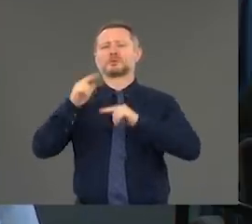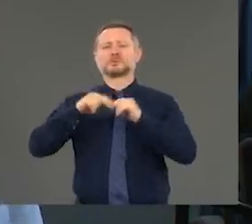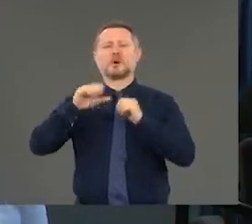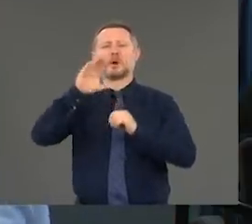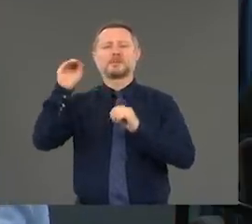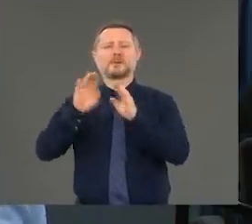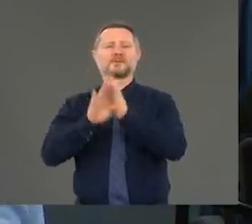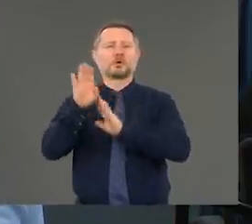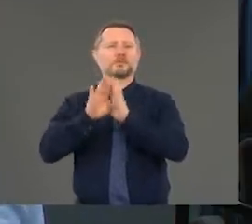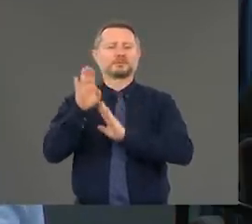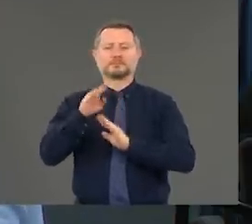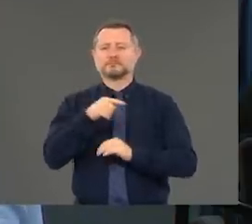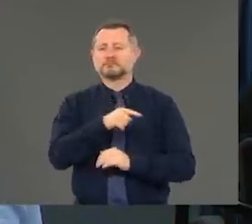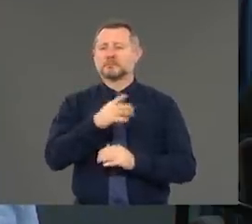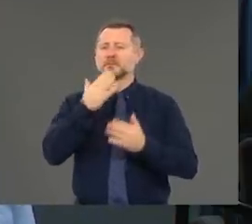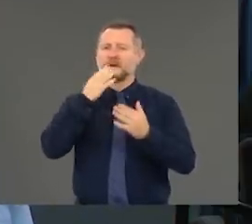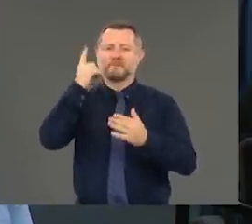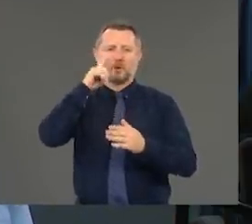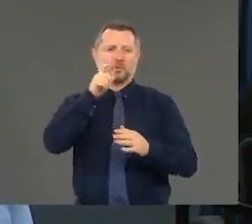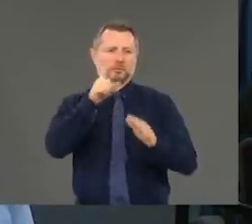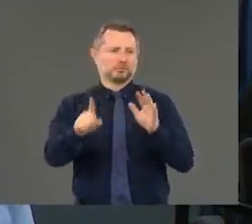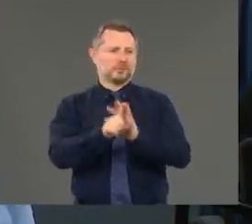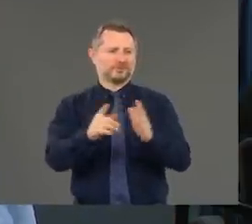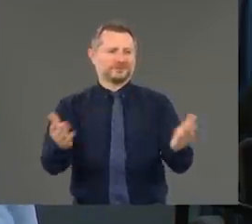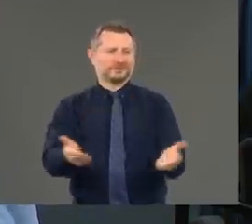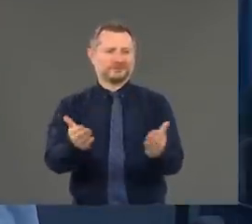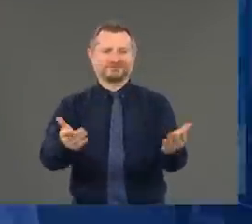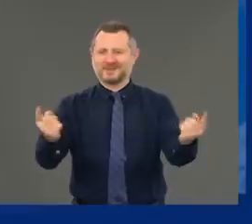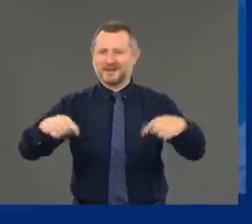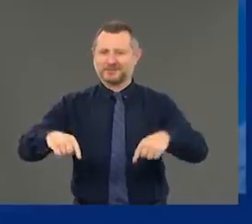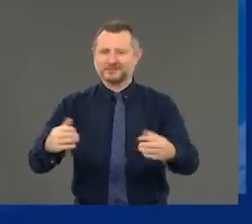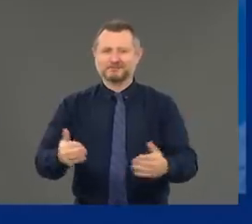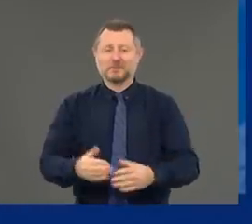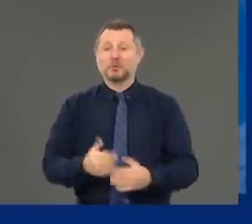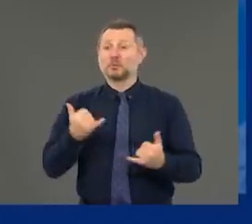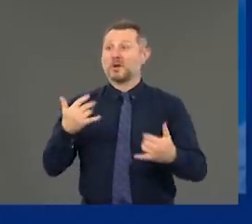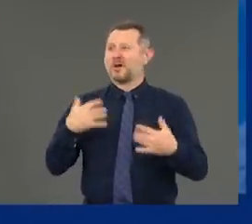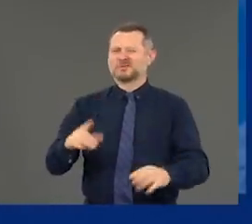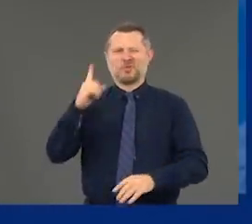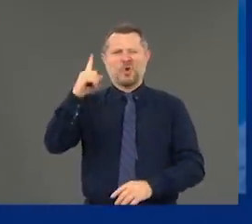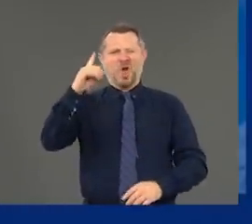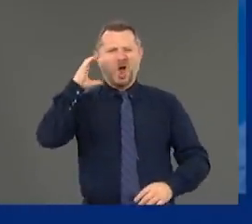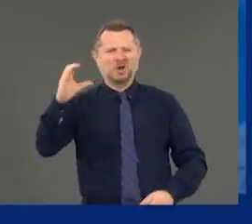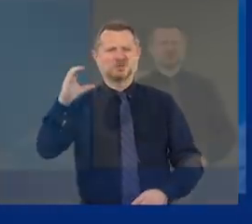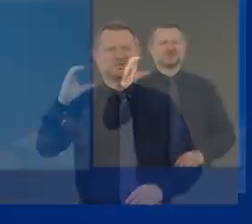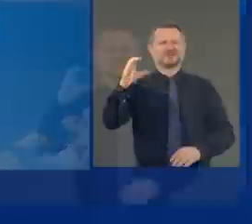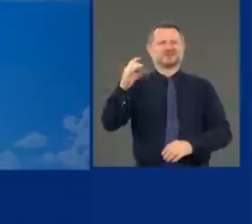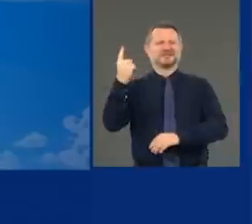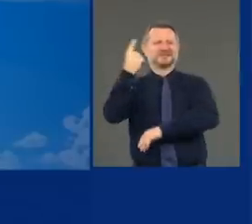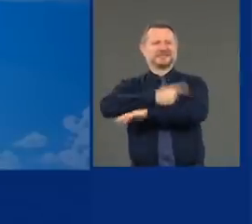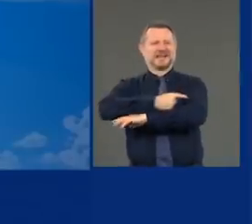you, smiling faces, for being here today. Today is day 100, and